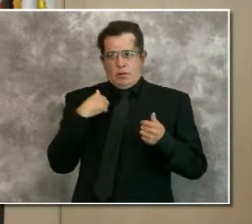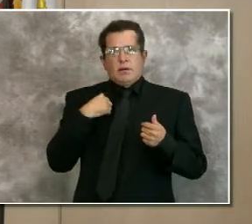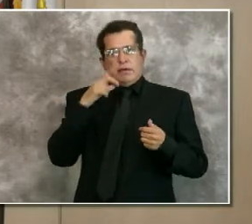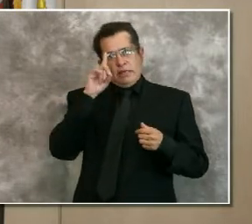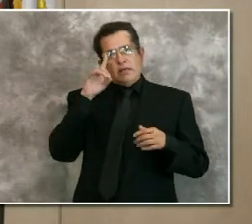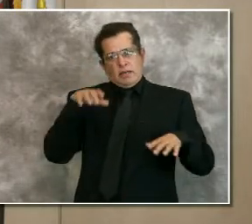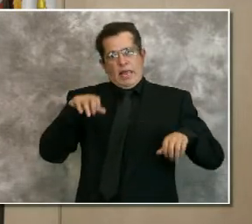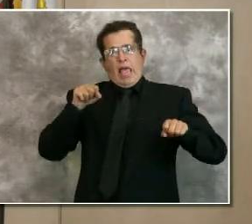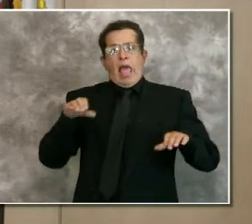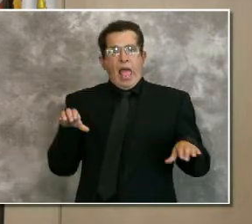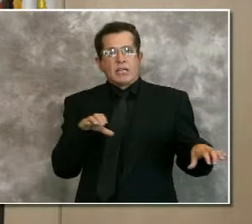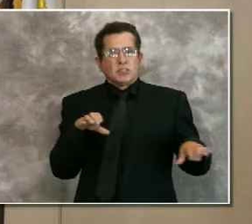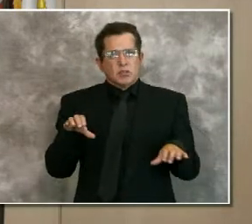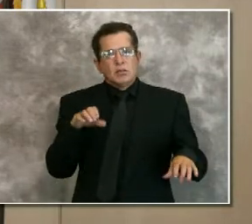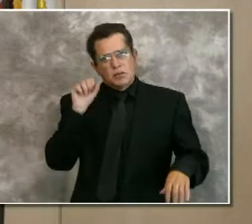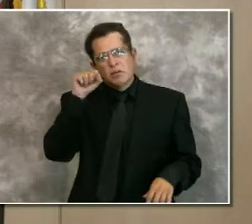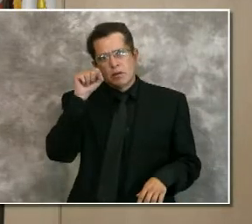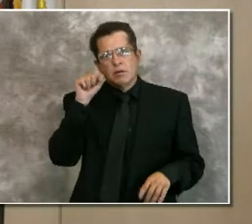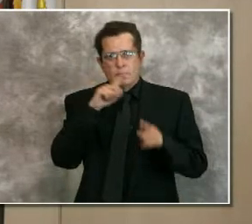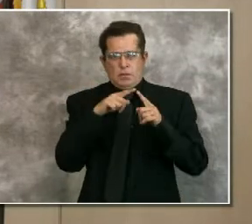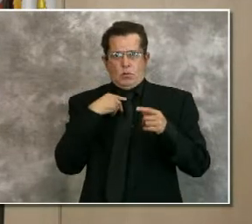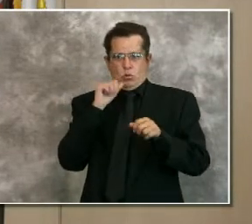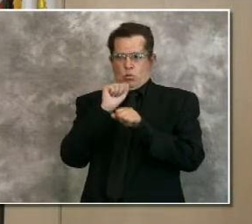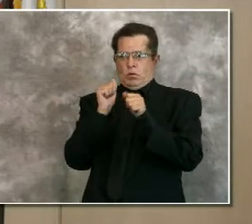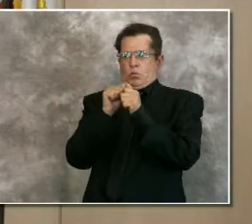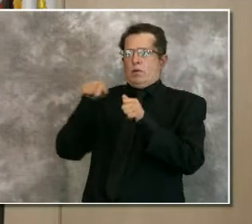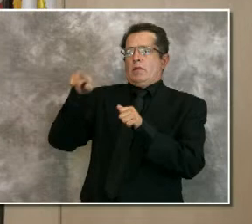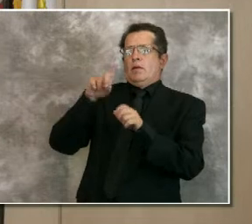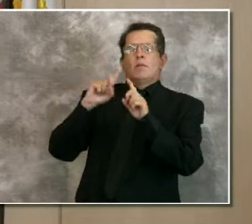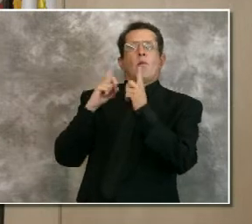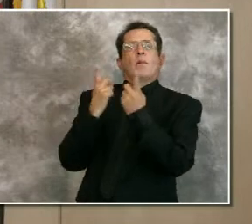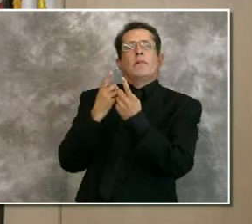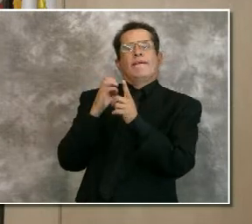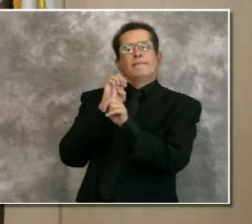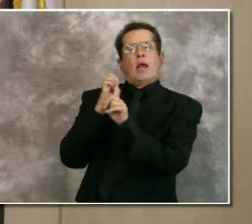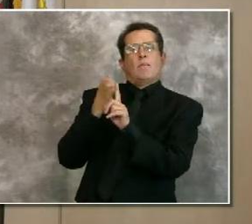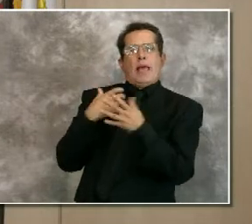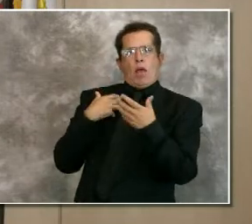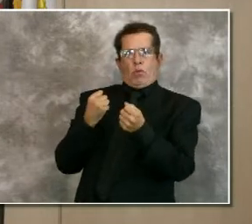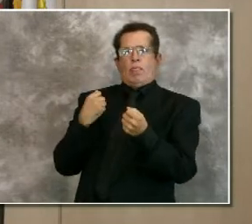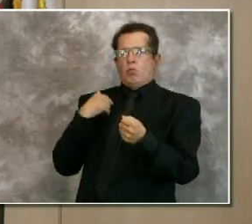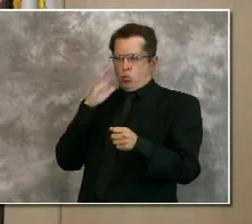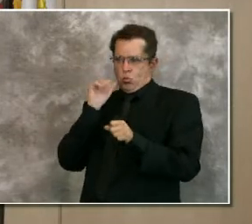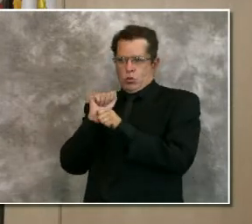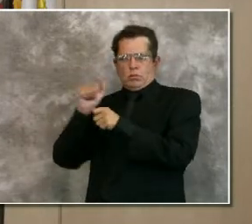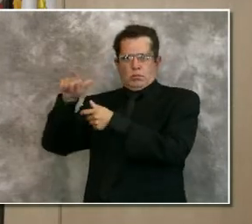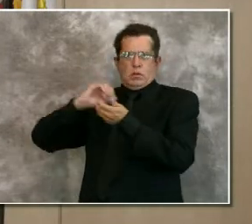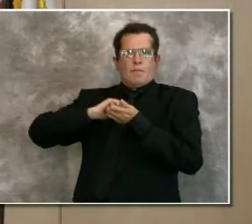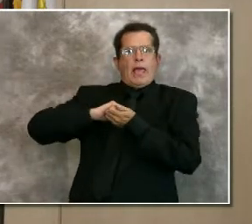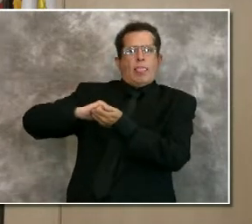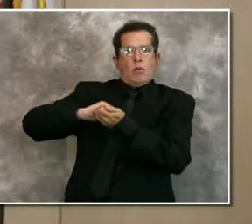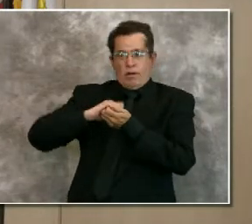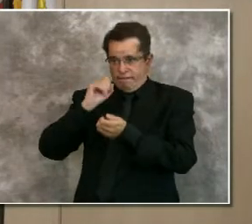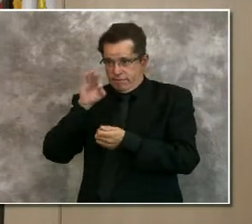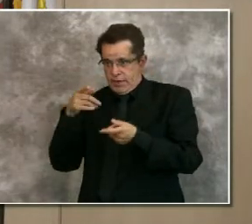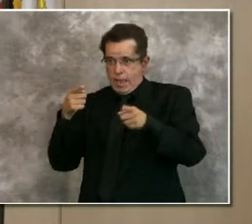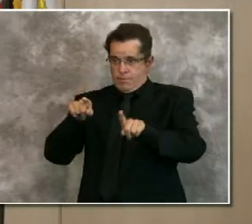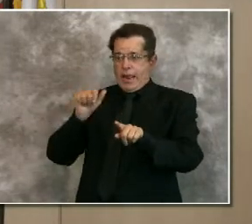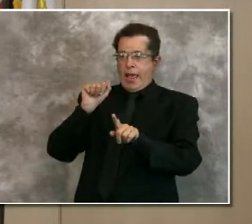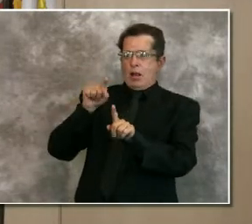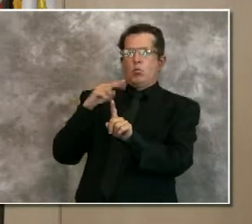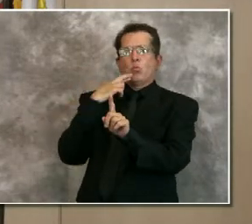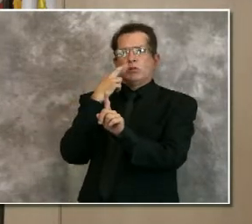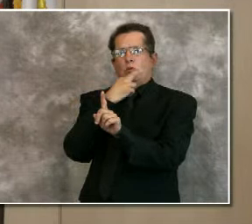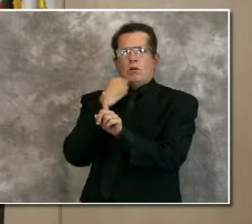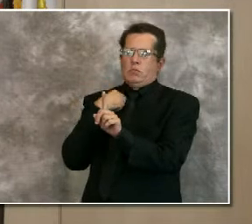incorrect, because we work very closely with the Department of Environmental Health when there is an outbreak at a restaurant.